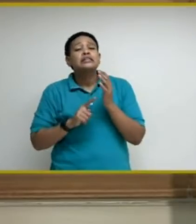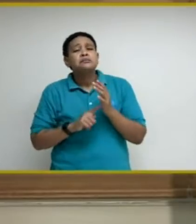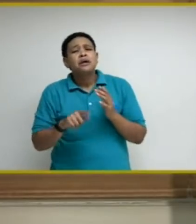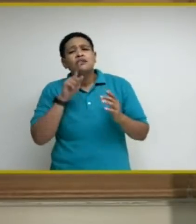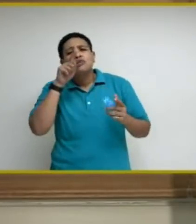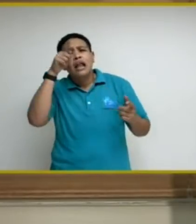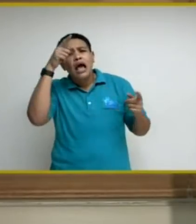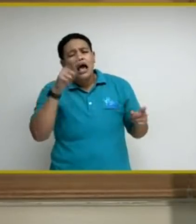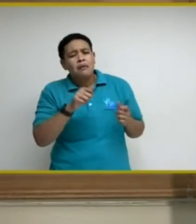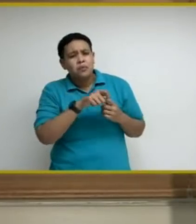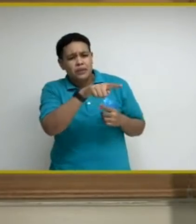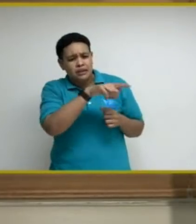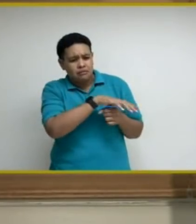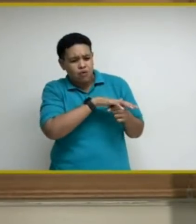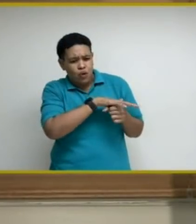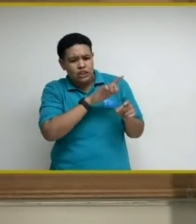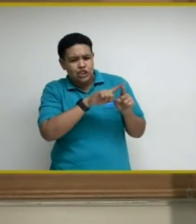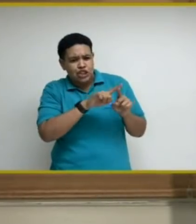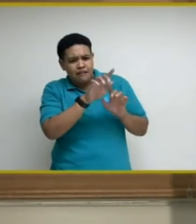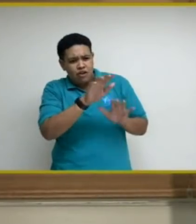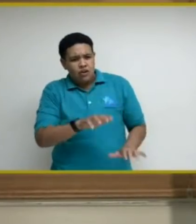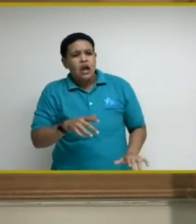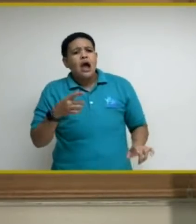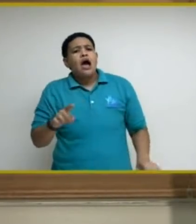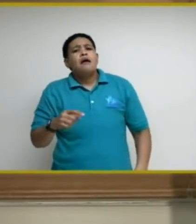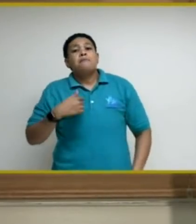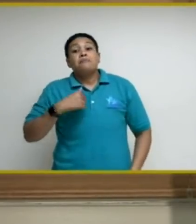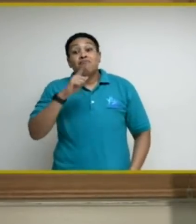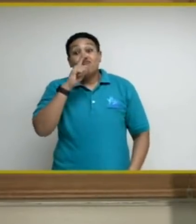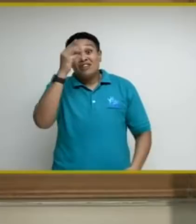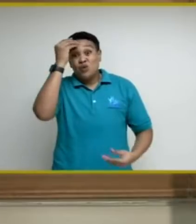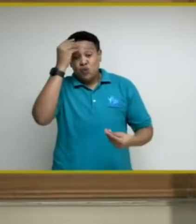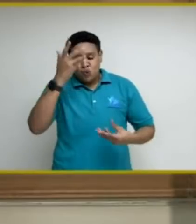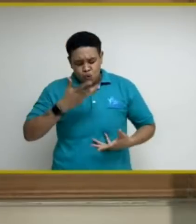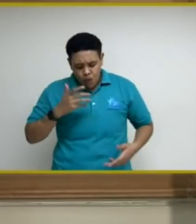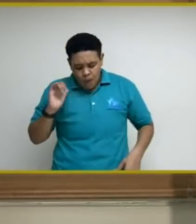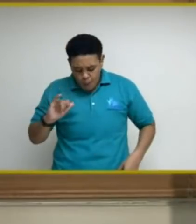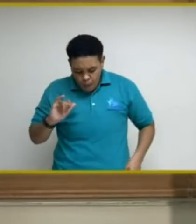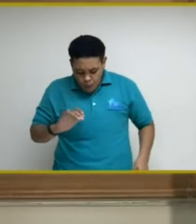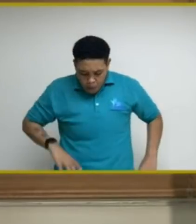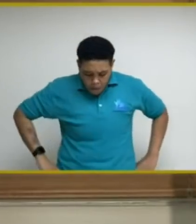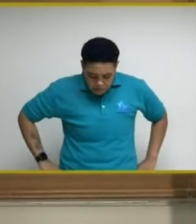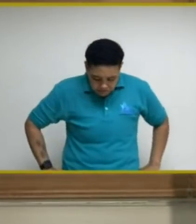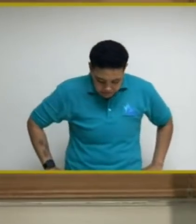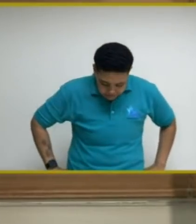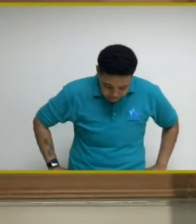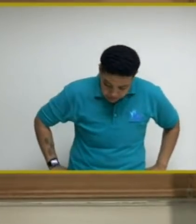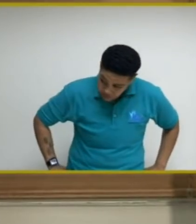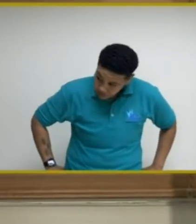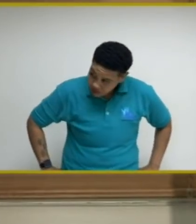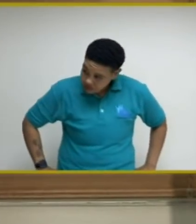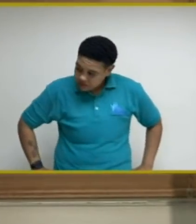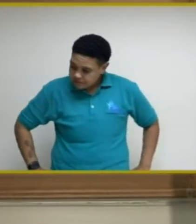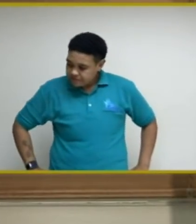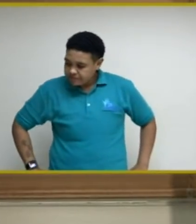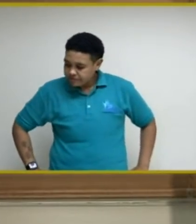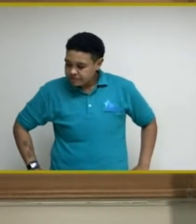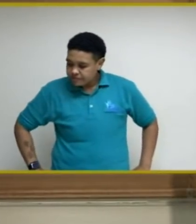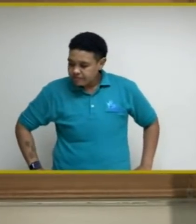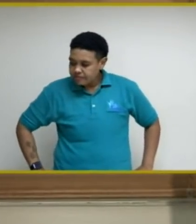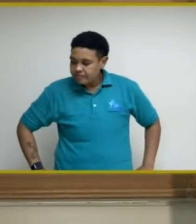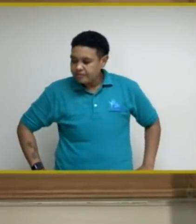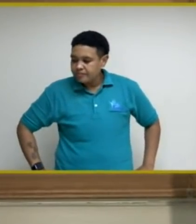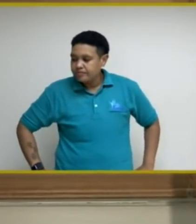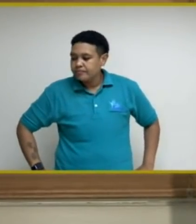with these outlets, and I am told that At least 5 of them